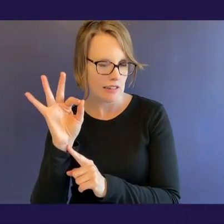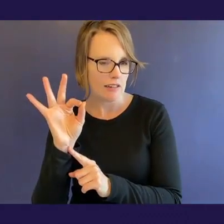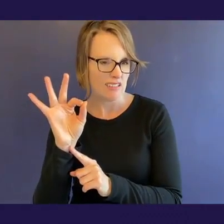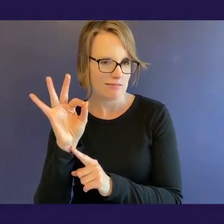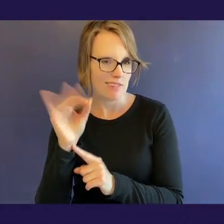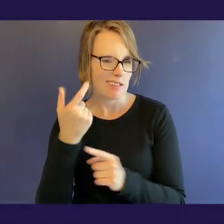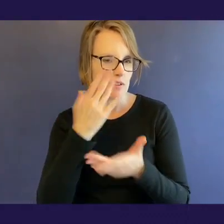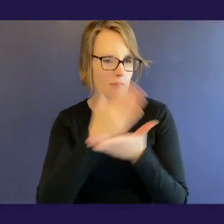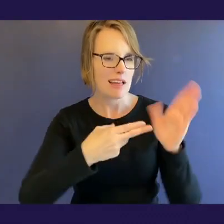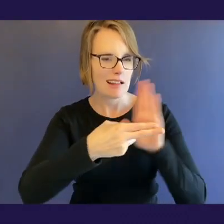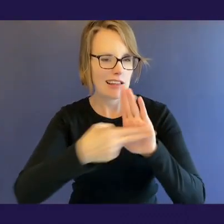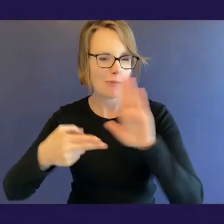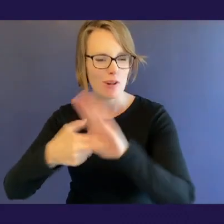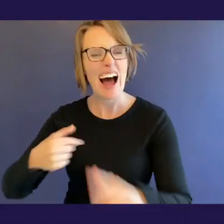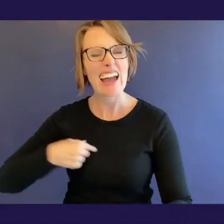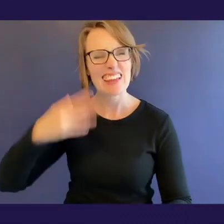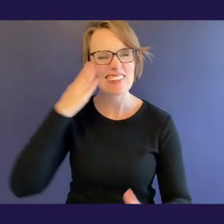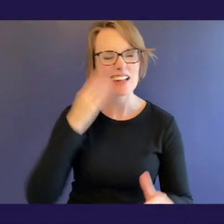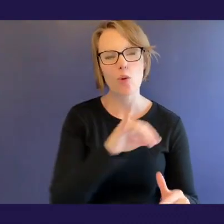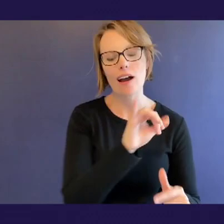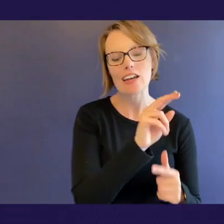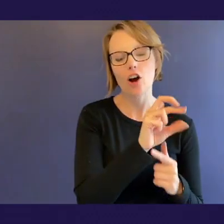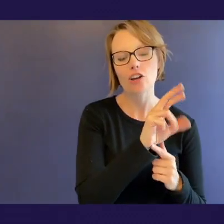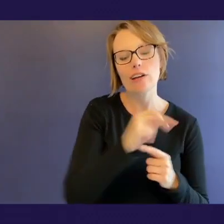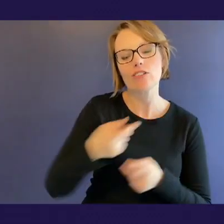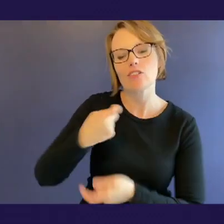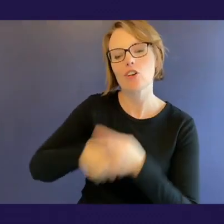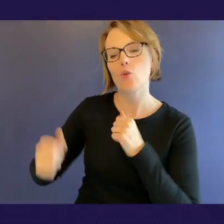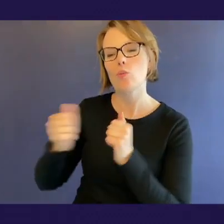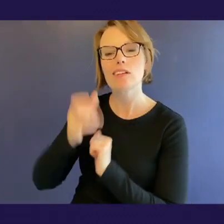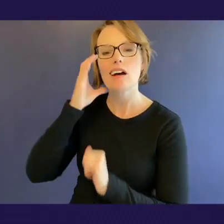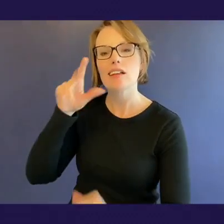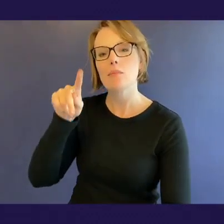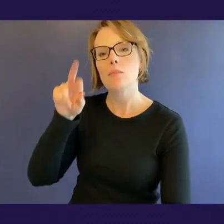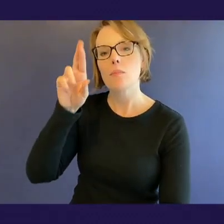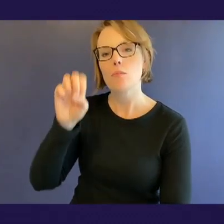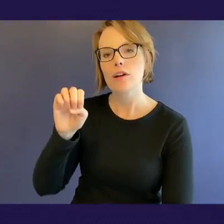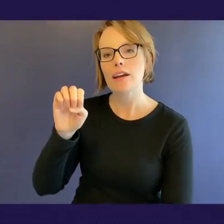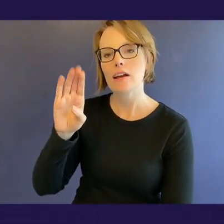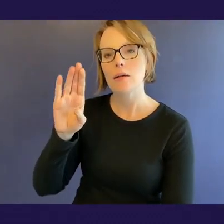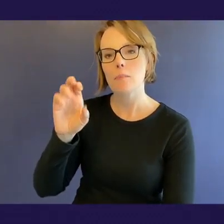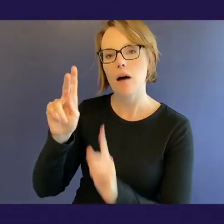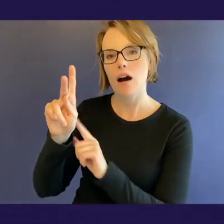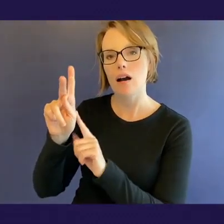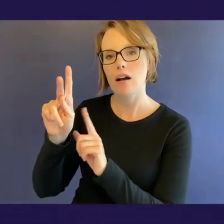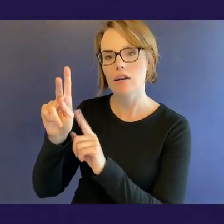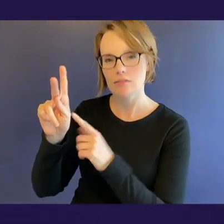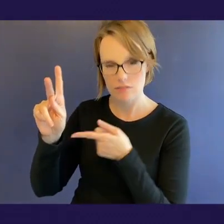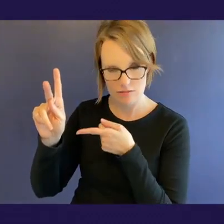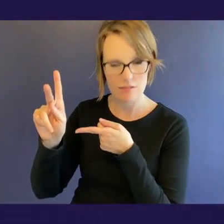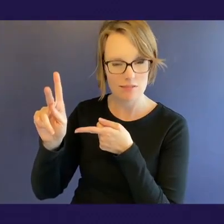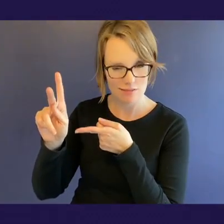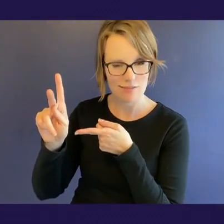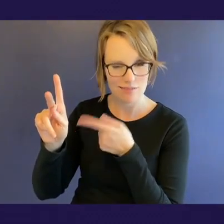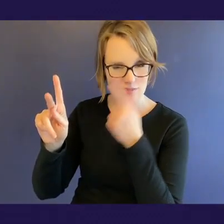why the pre-bunking language came about. We became a little bit less comfortable with the notion